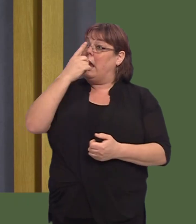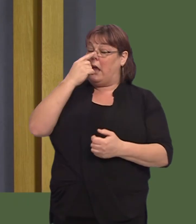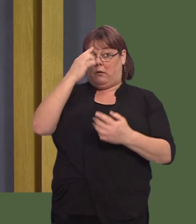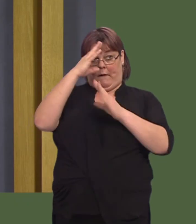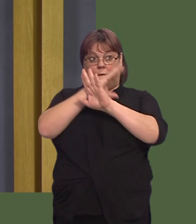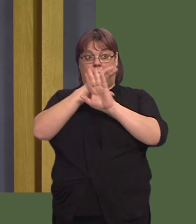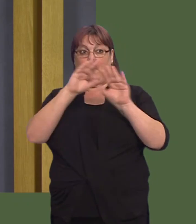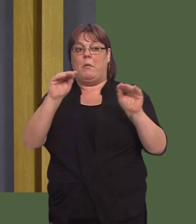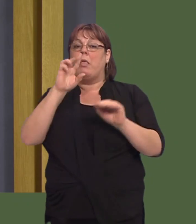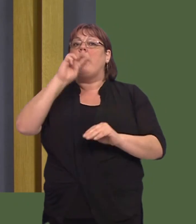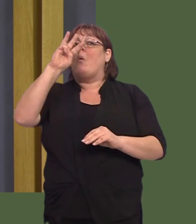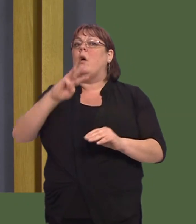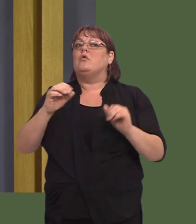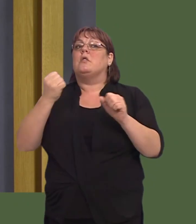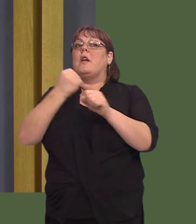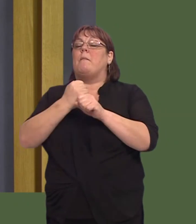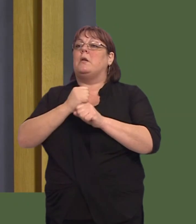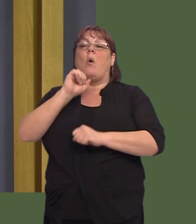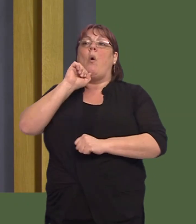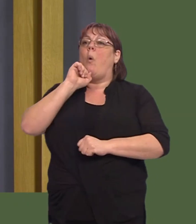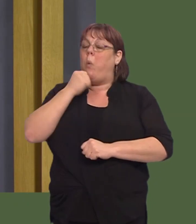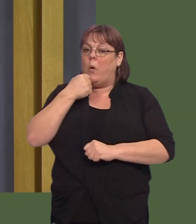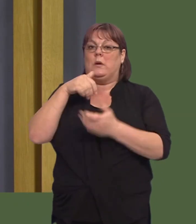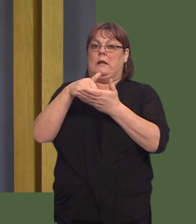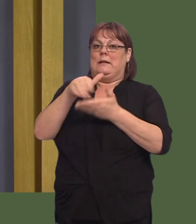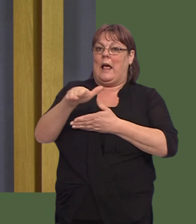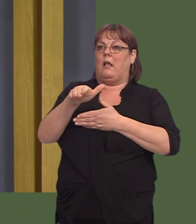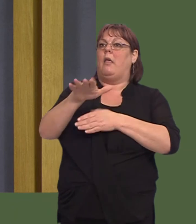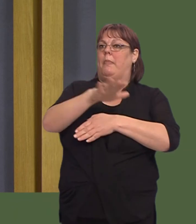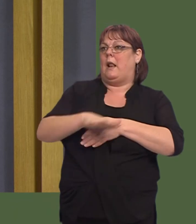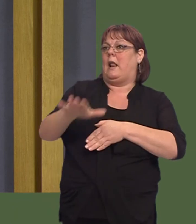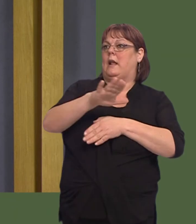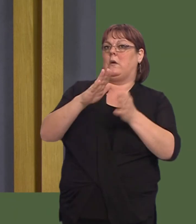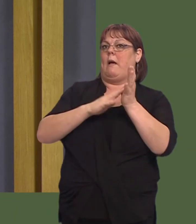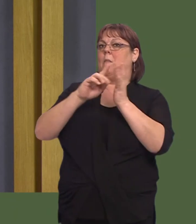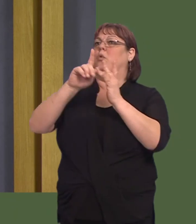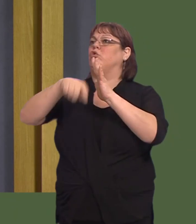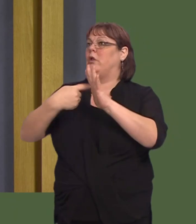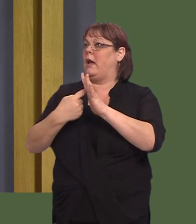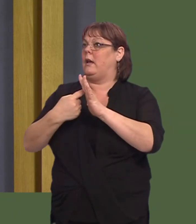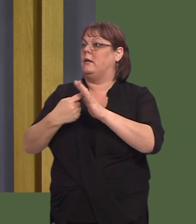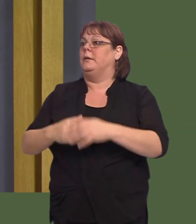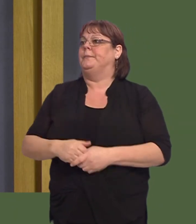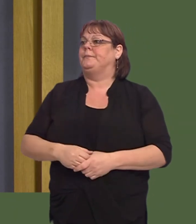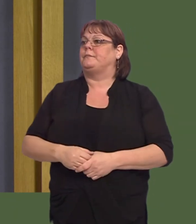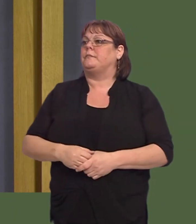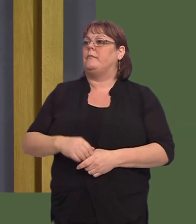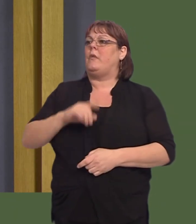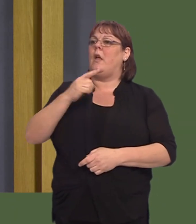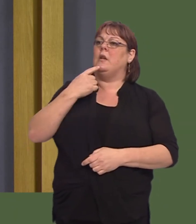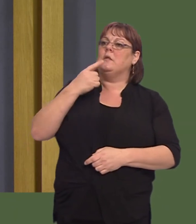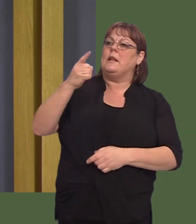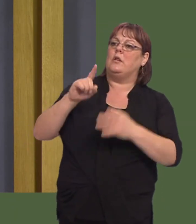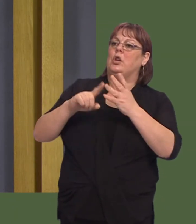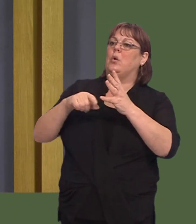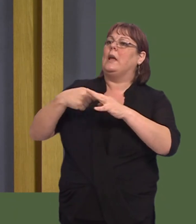today that the Welsh Government will oppose releasing this land to the MOJ, so therefore posing the question to the UK